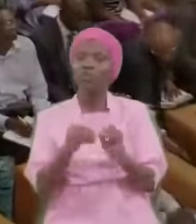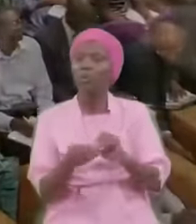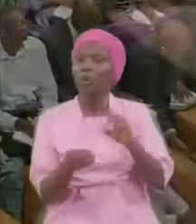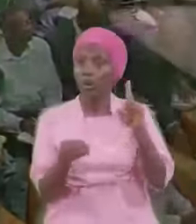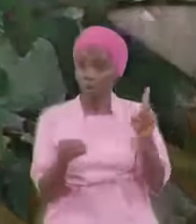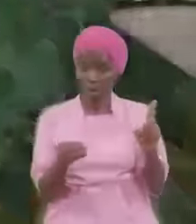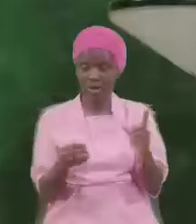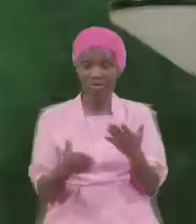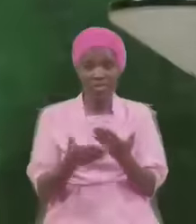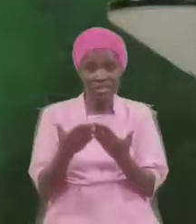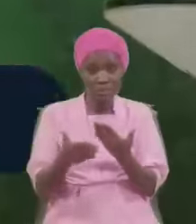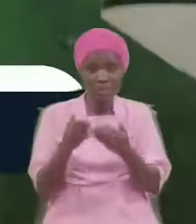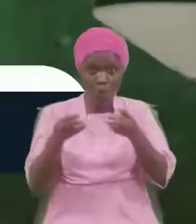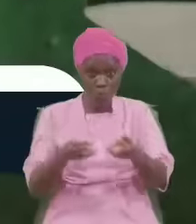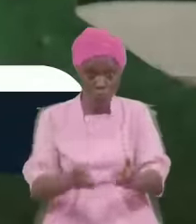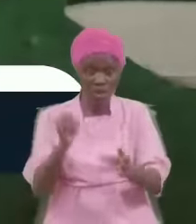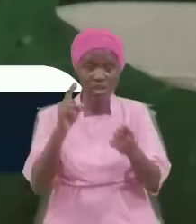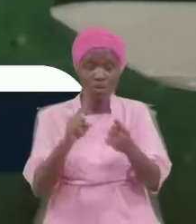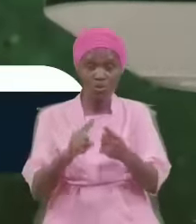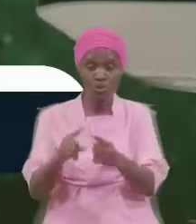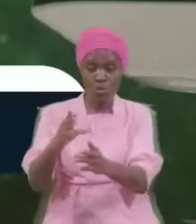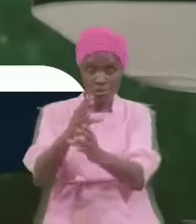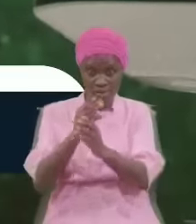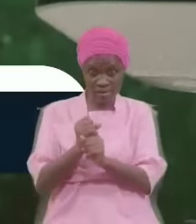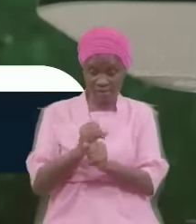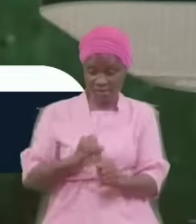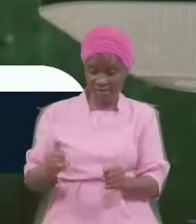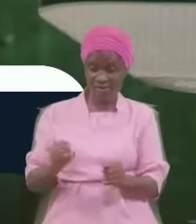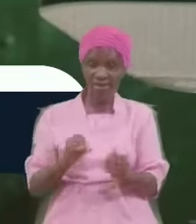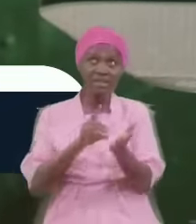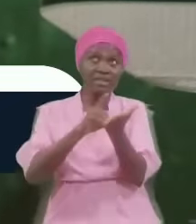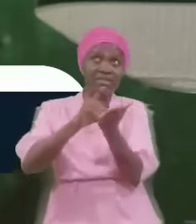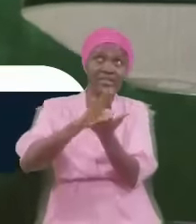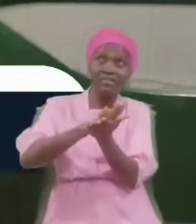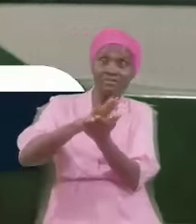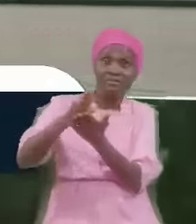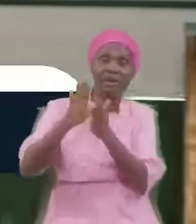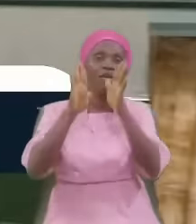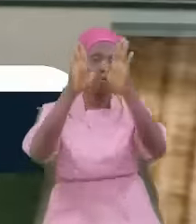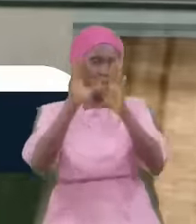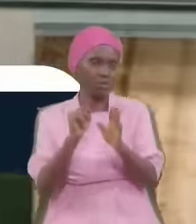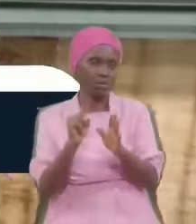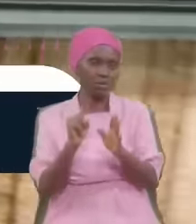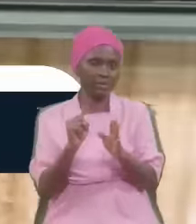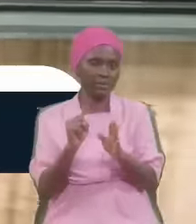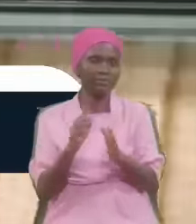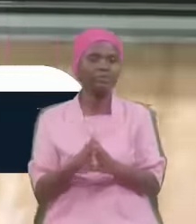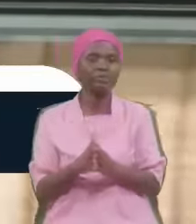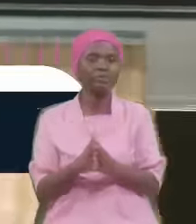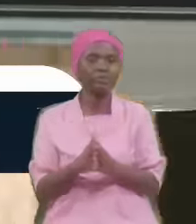Number one, simple ways to receiving supernatural wonders. It tells us in